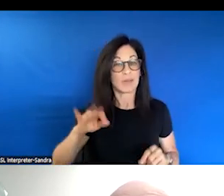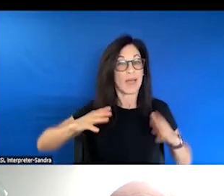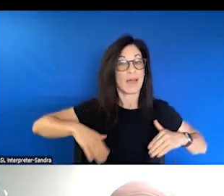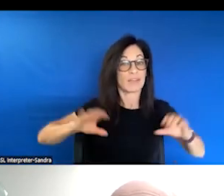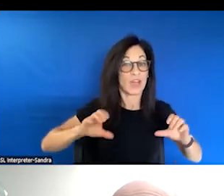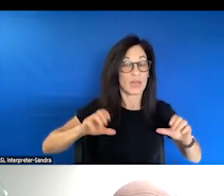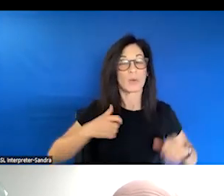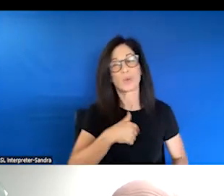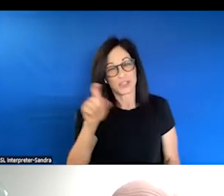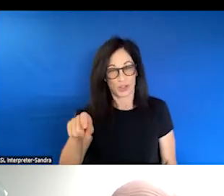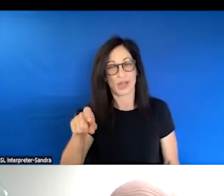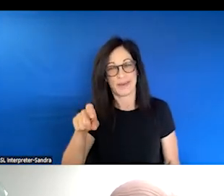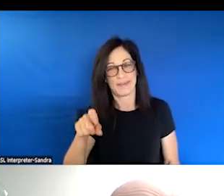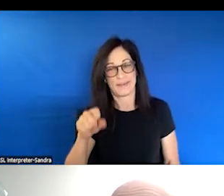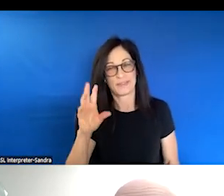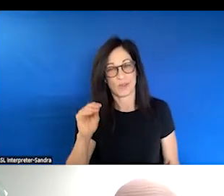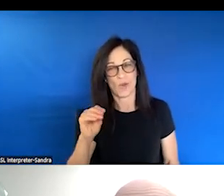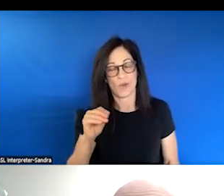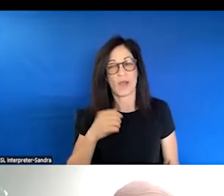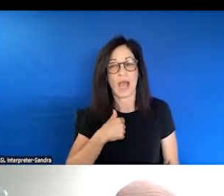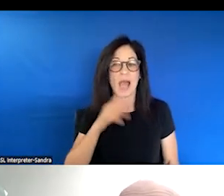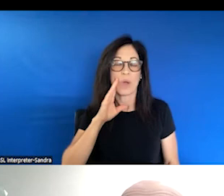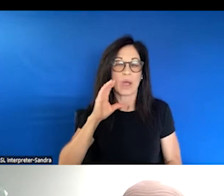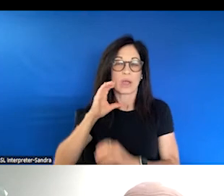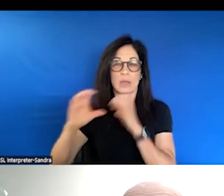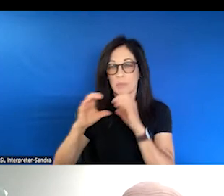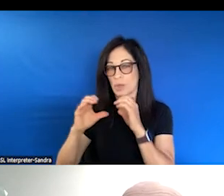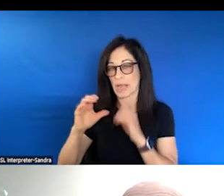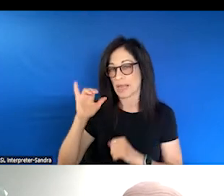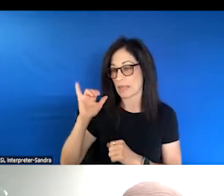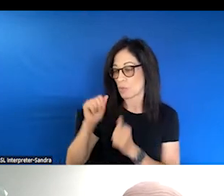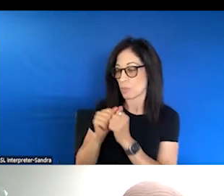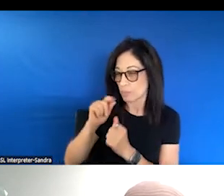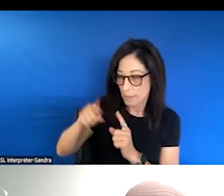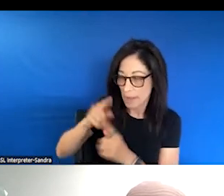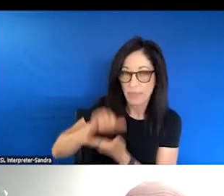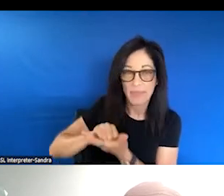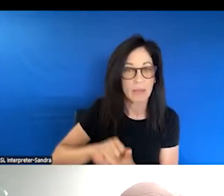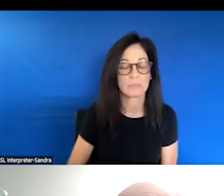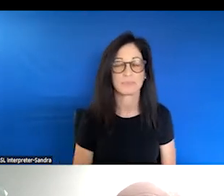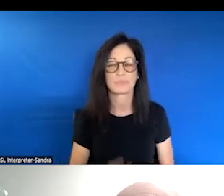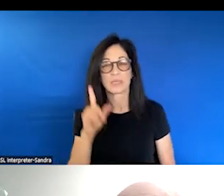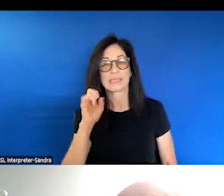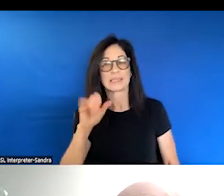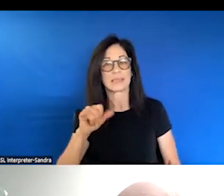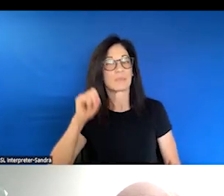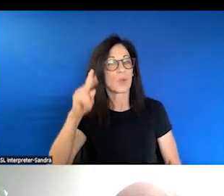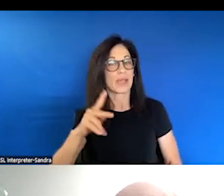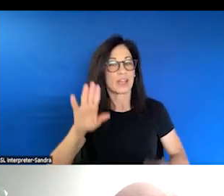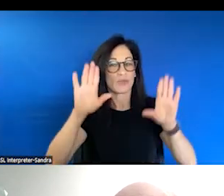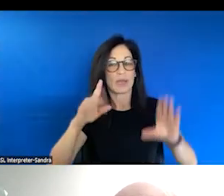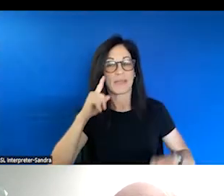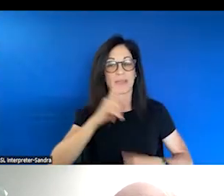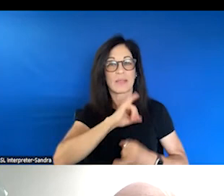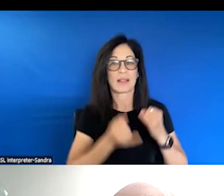we should. So I will be communicating that. Great. And then I think the last question